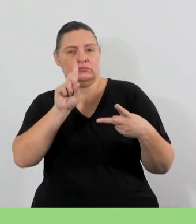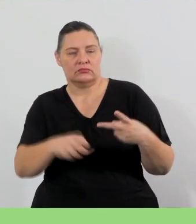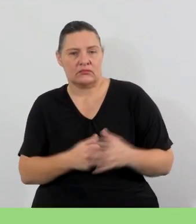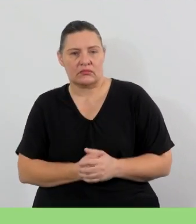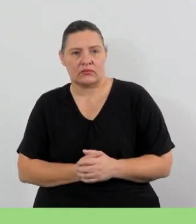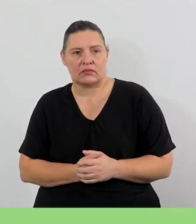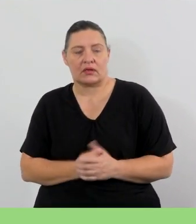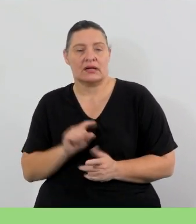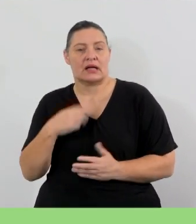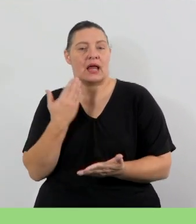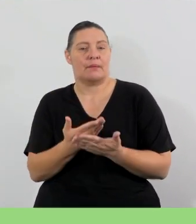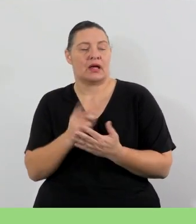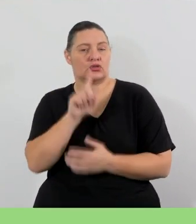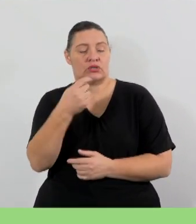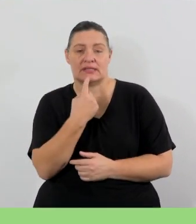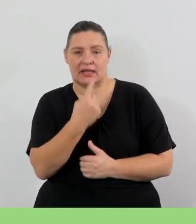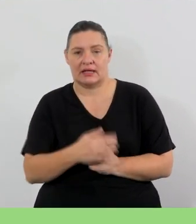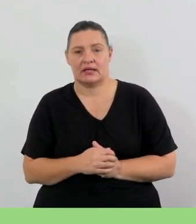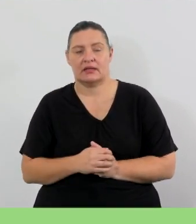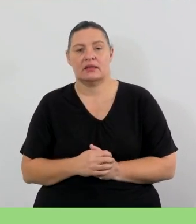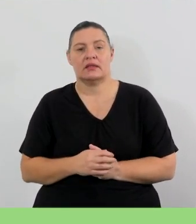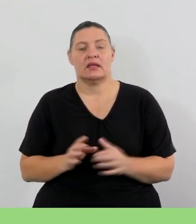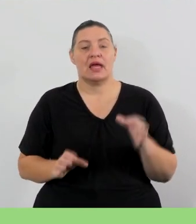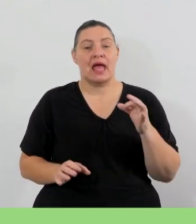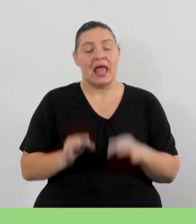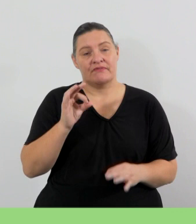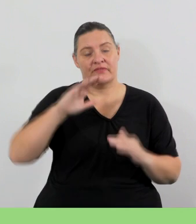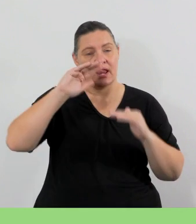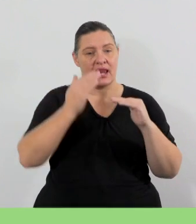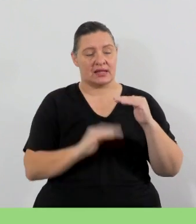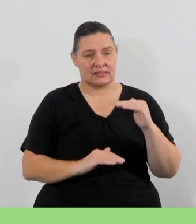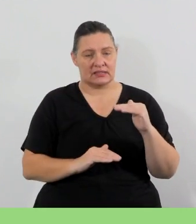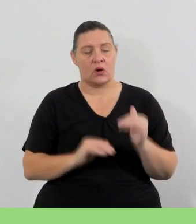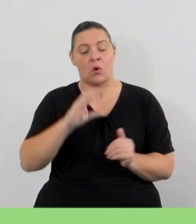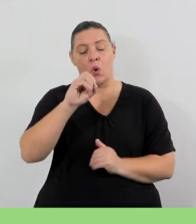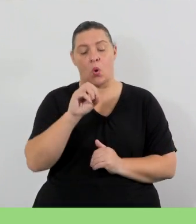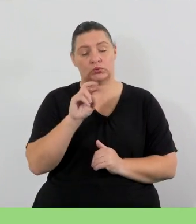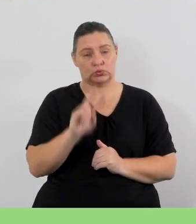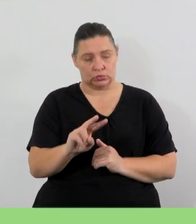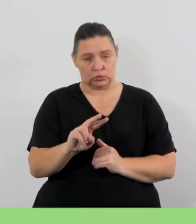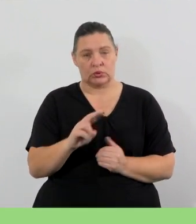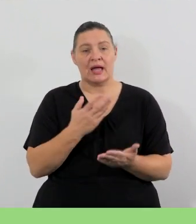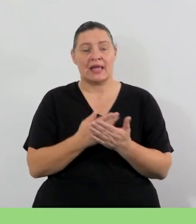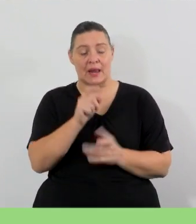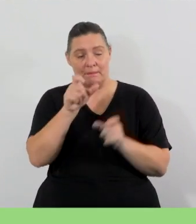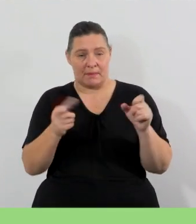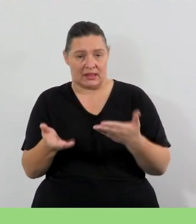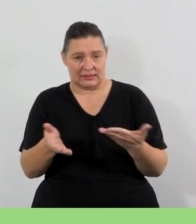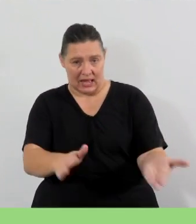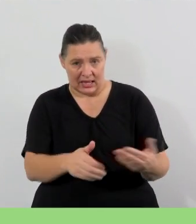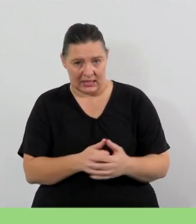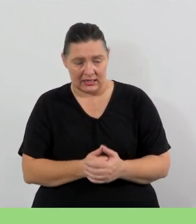question. The second application question says, if the reduction of oxygen can result in